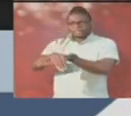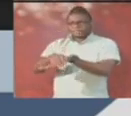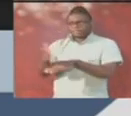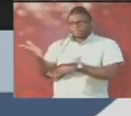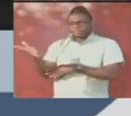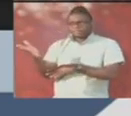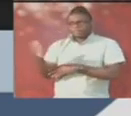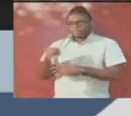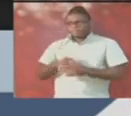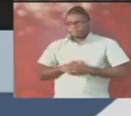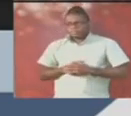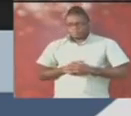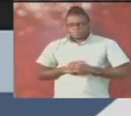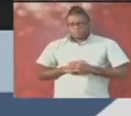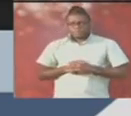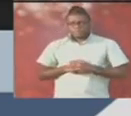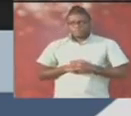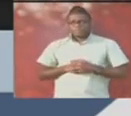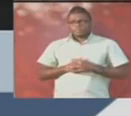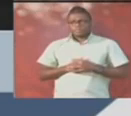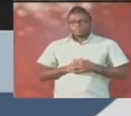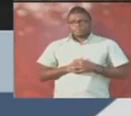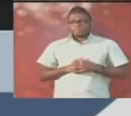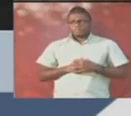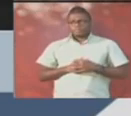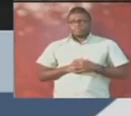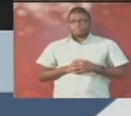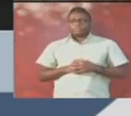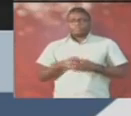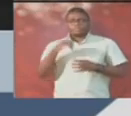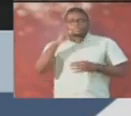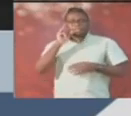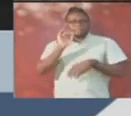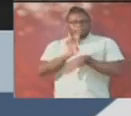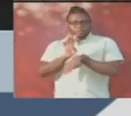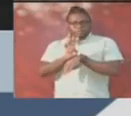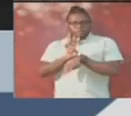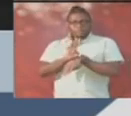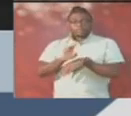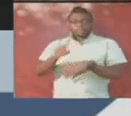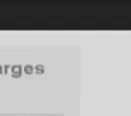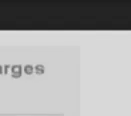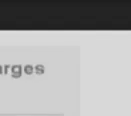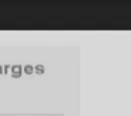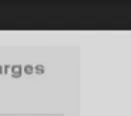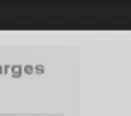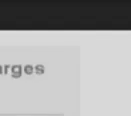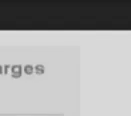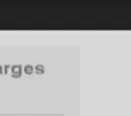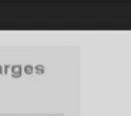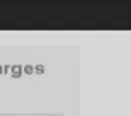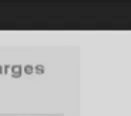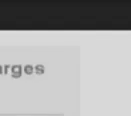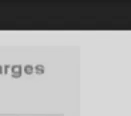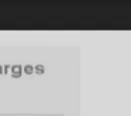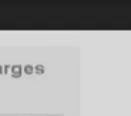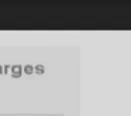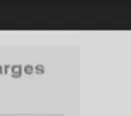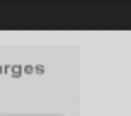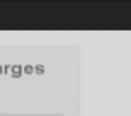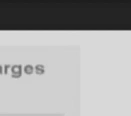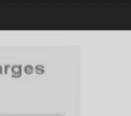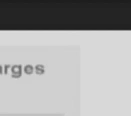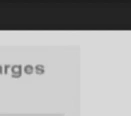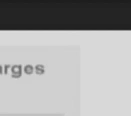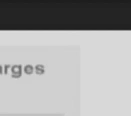yesterday. As of 4 p.m. yesterday, 612 new positive cases of COVID-19